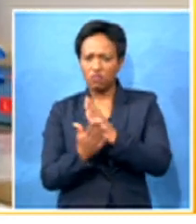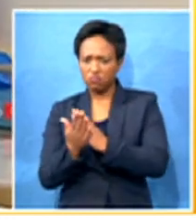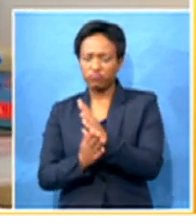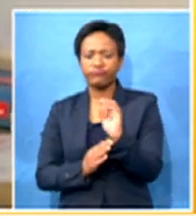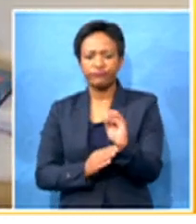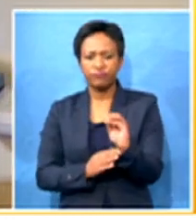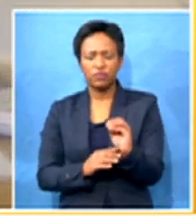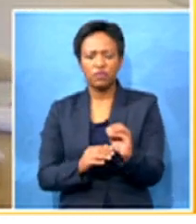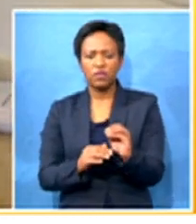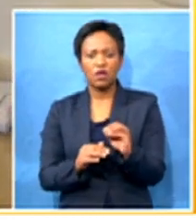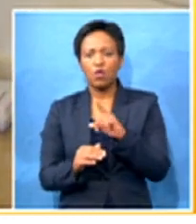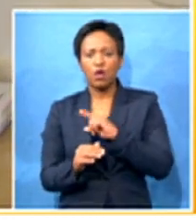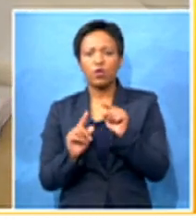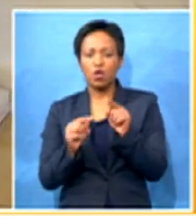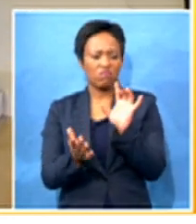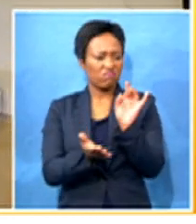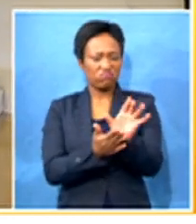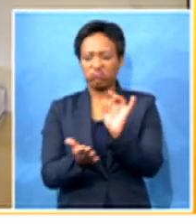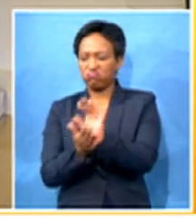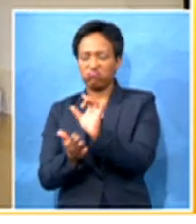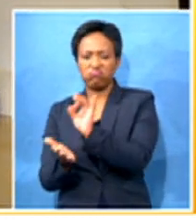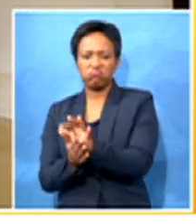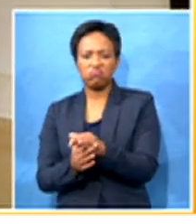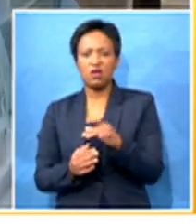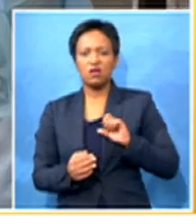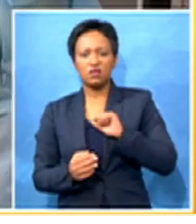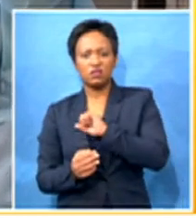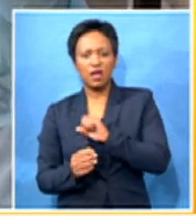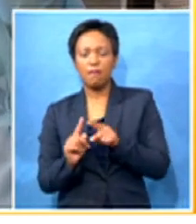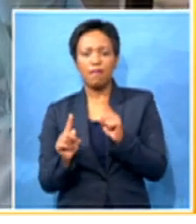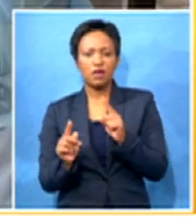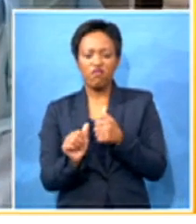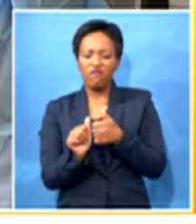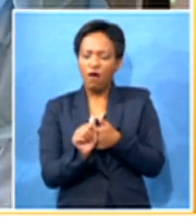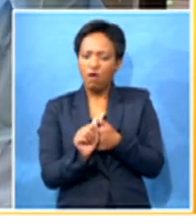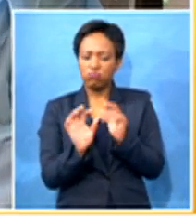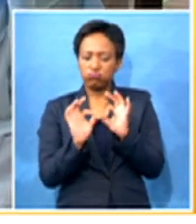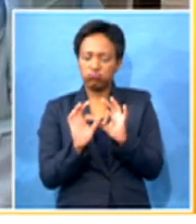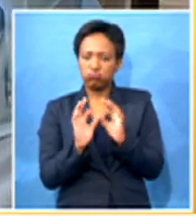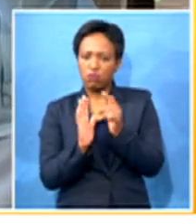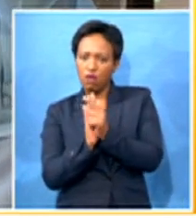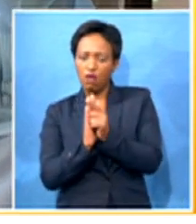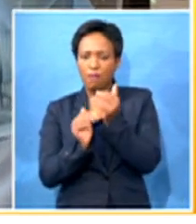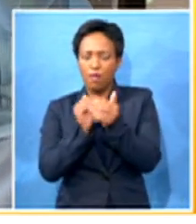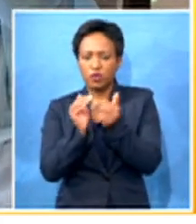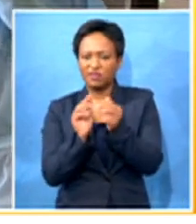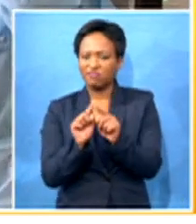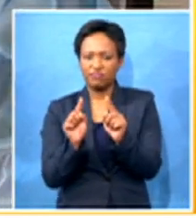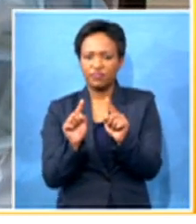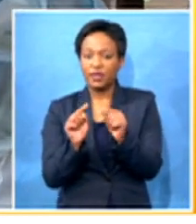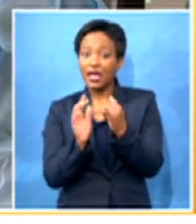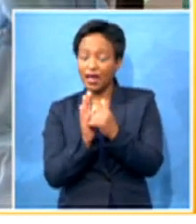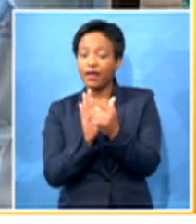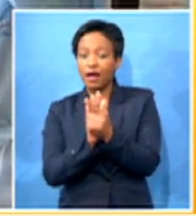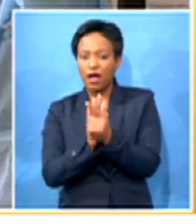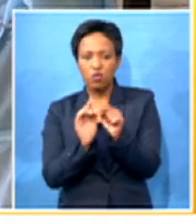You cannot fire employees without following processes, because it is illegal and it can be